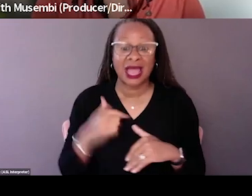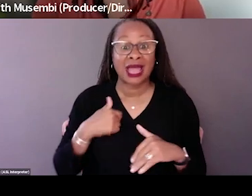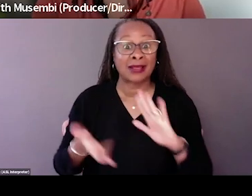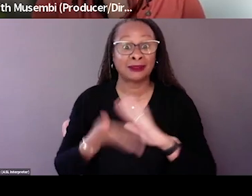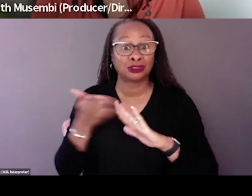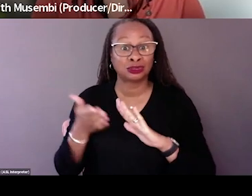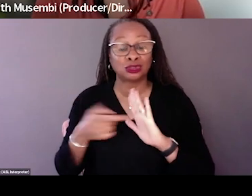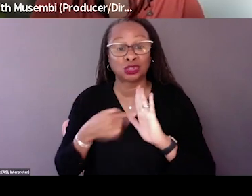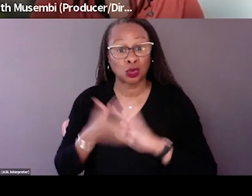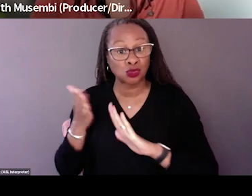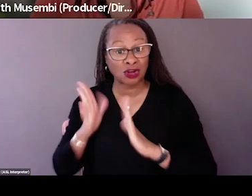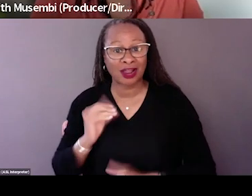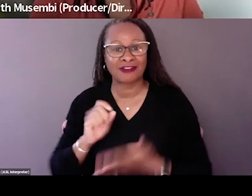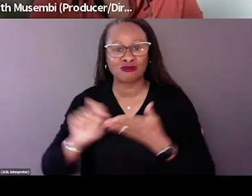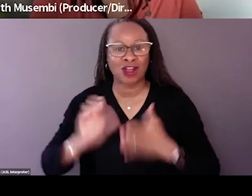said.